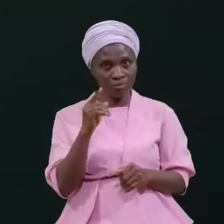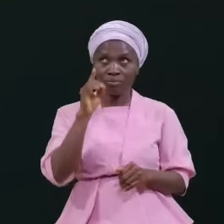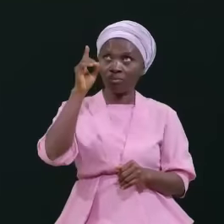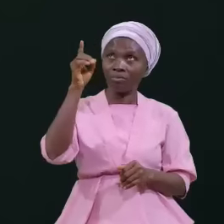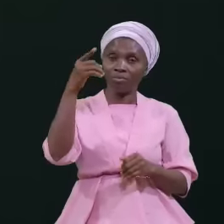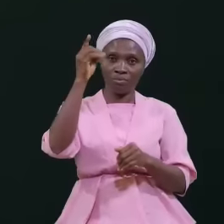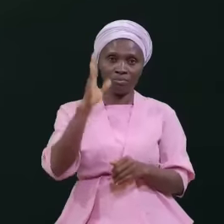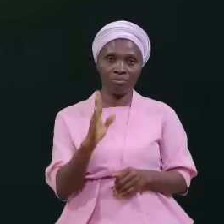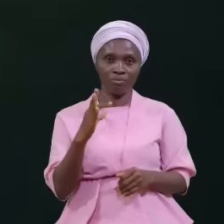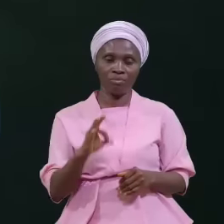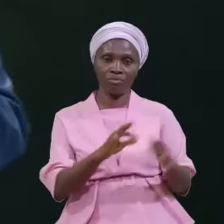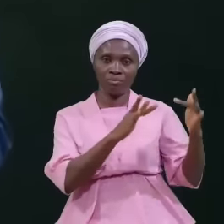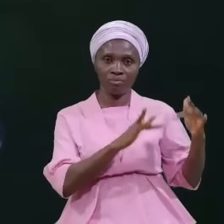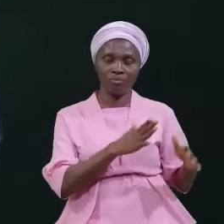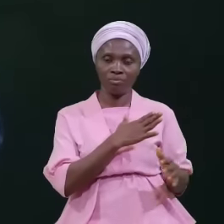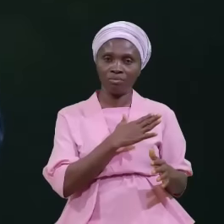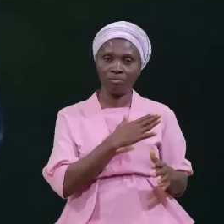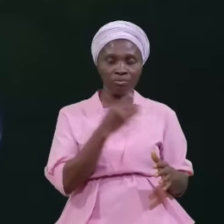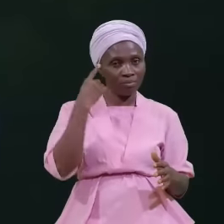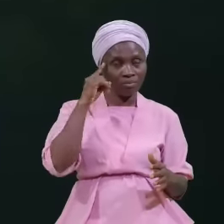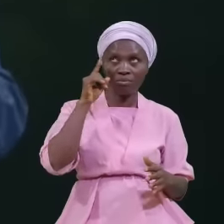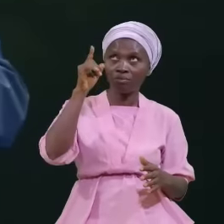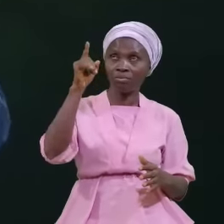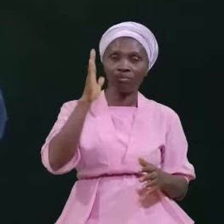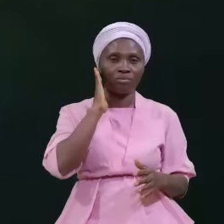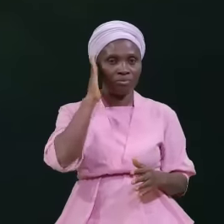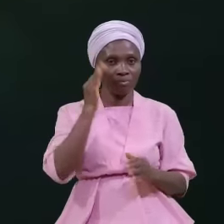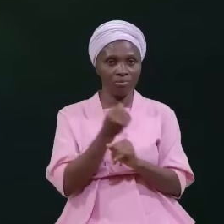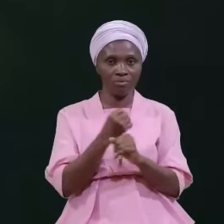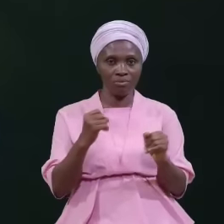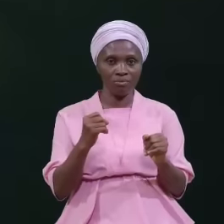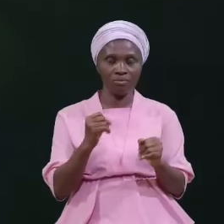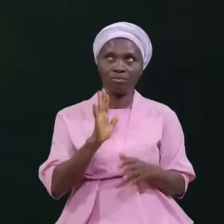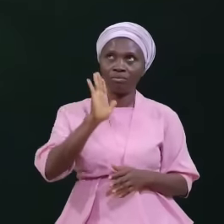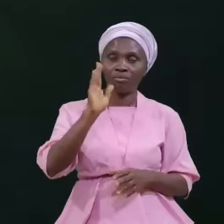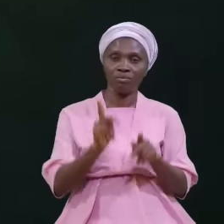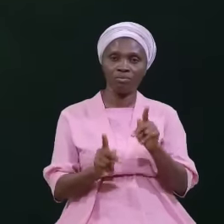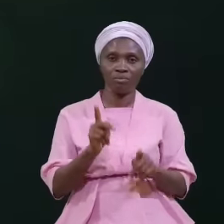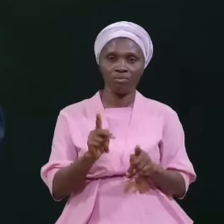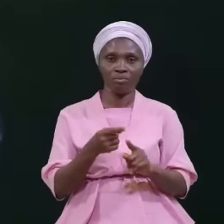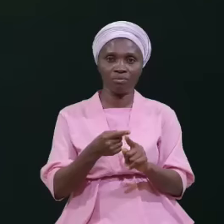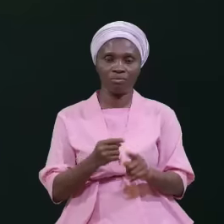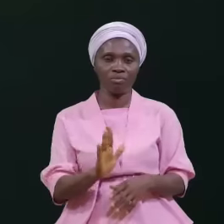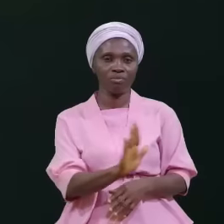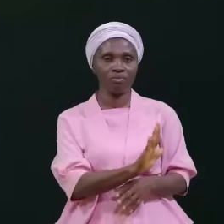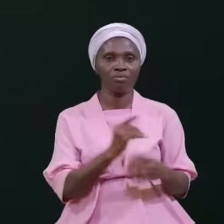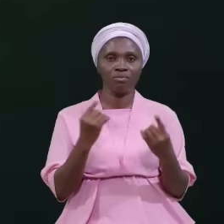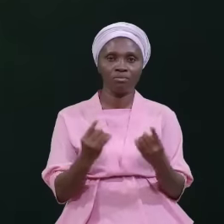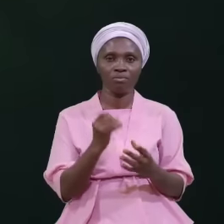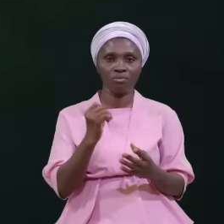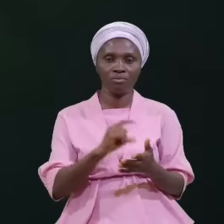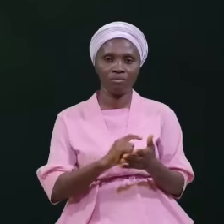and compassion, for he shall save his people from their sins. Verse 22. In